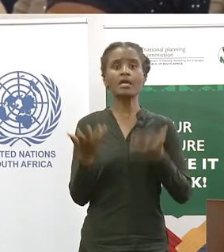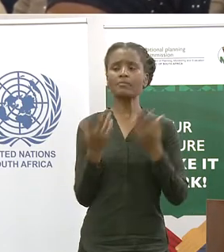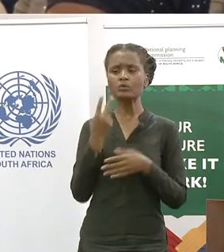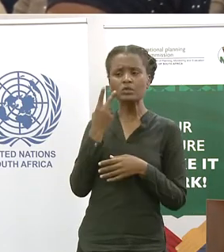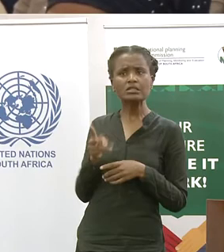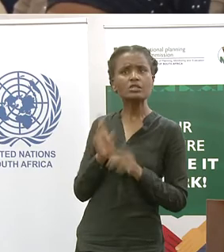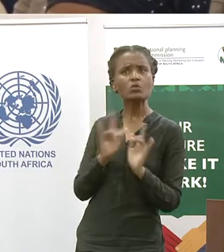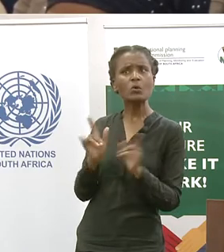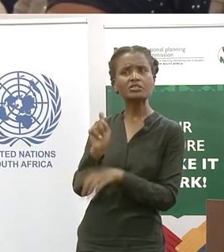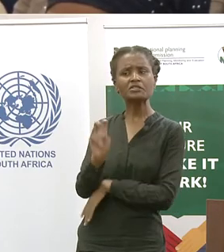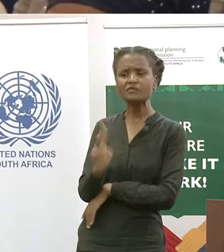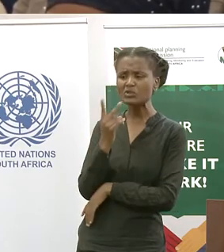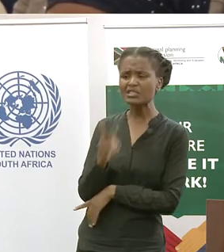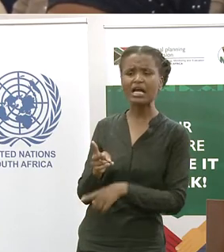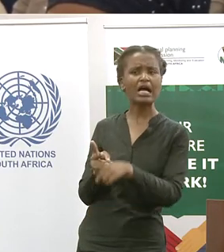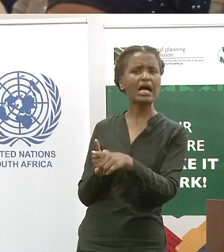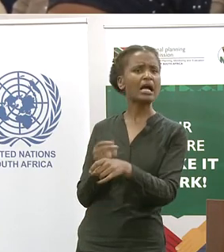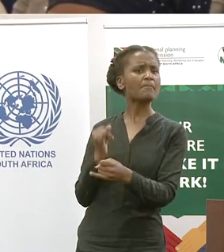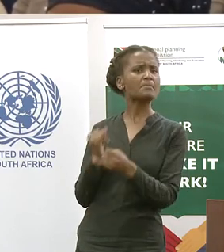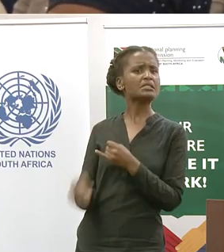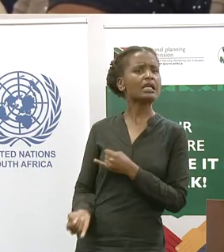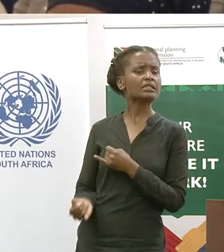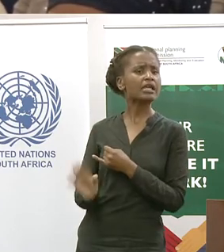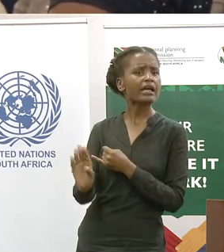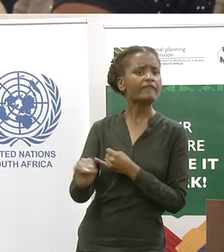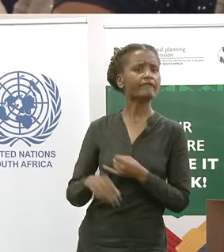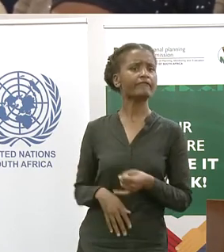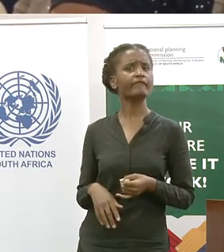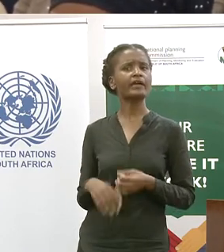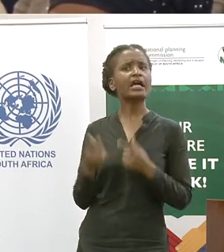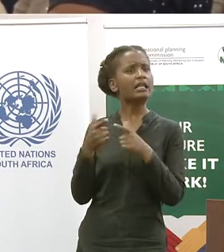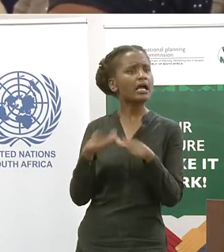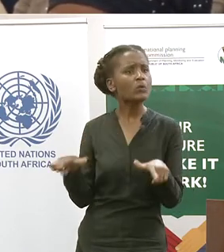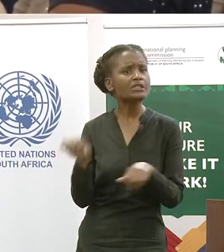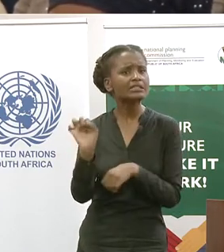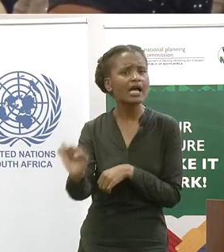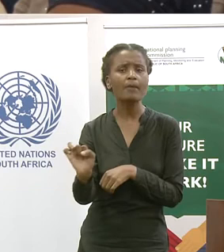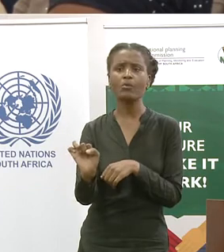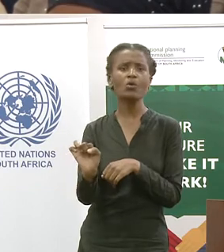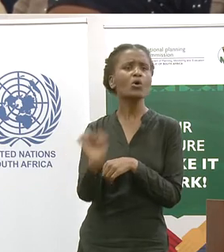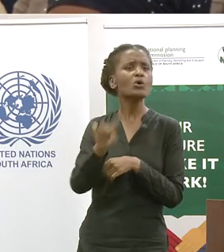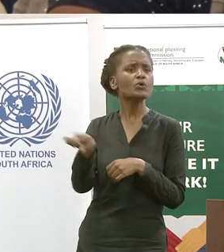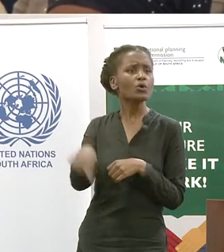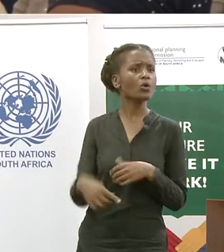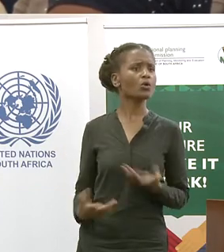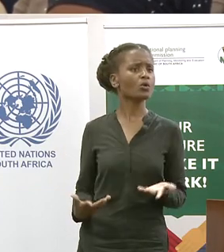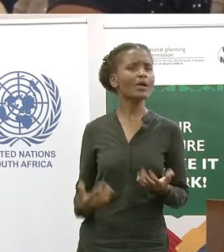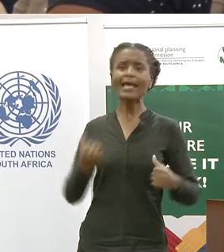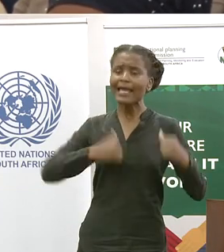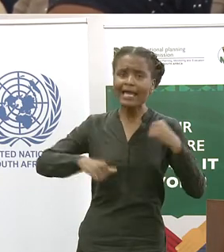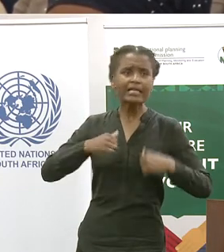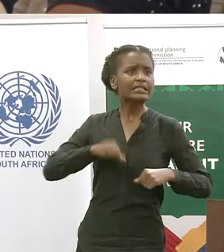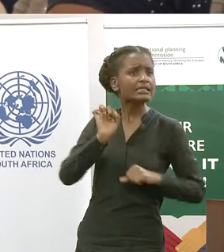mistakes in their language, in their actions,